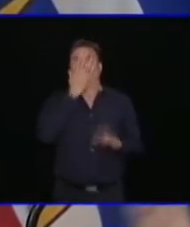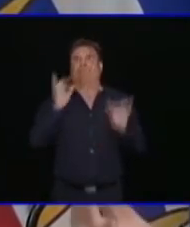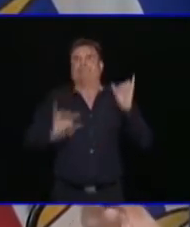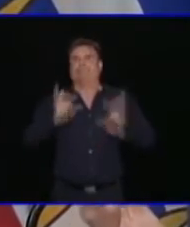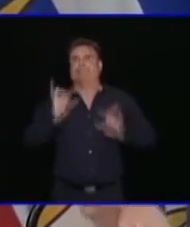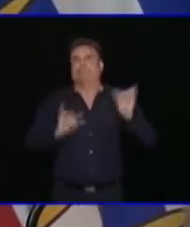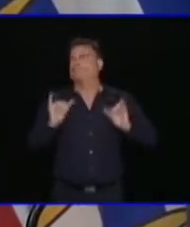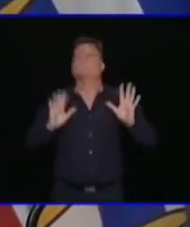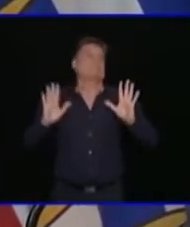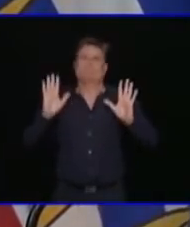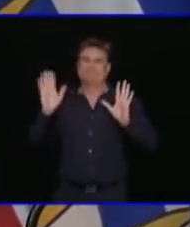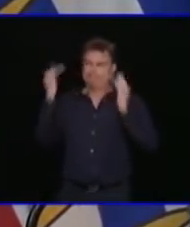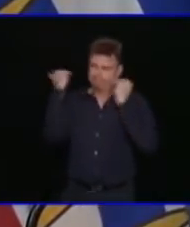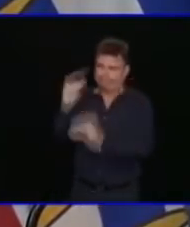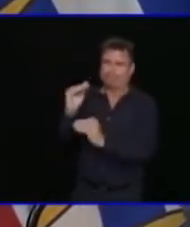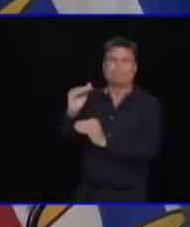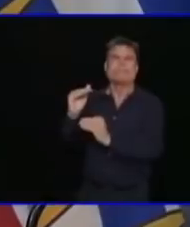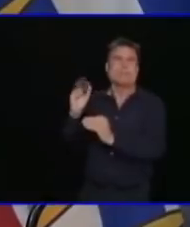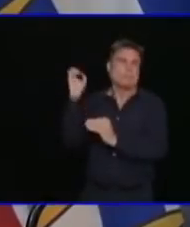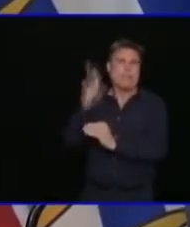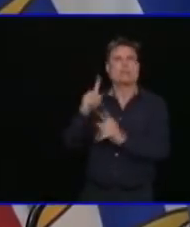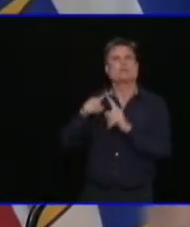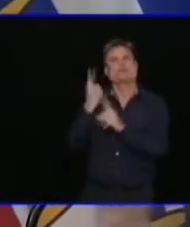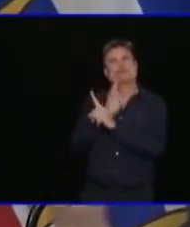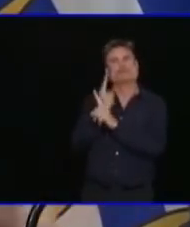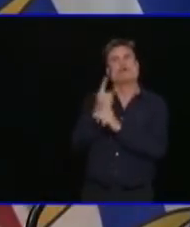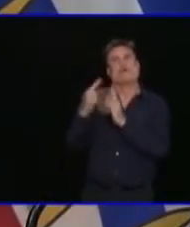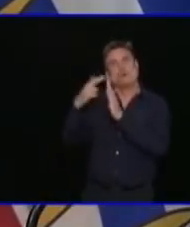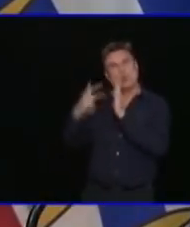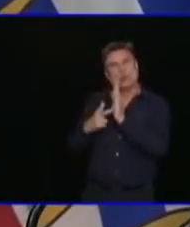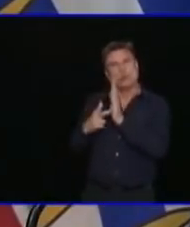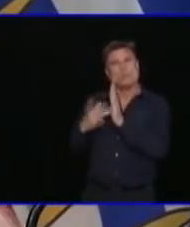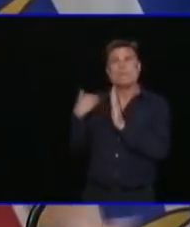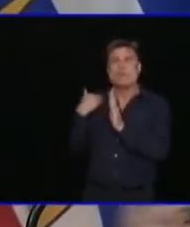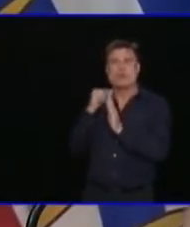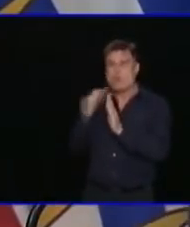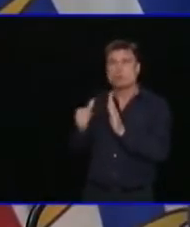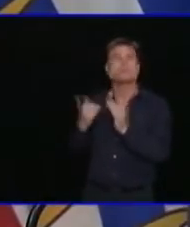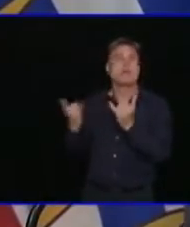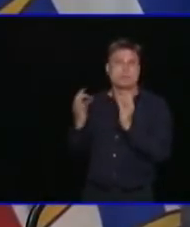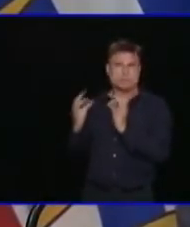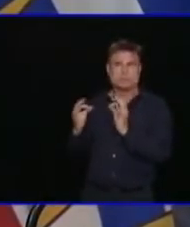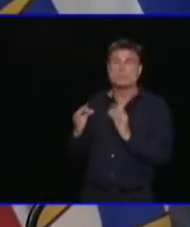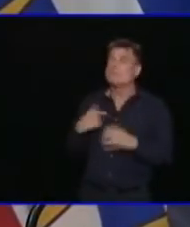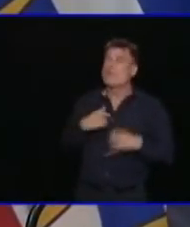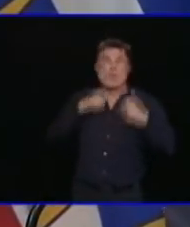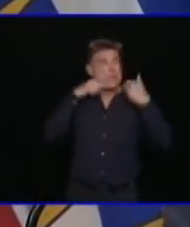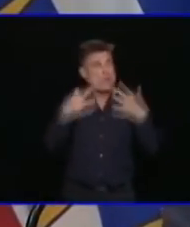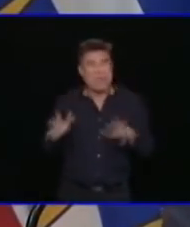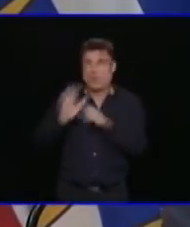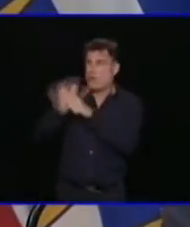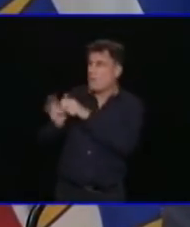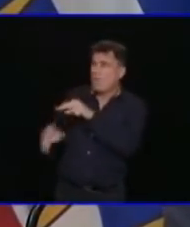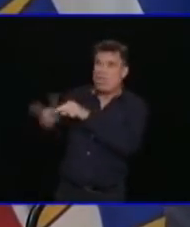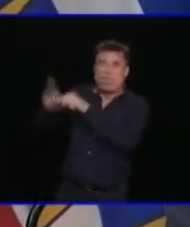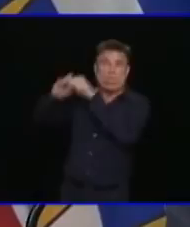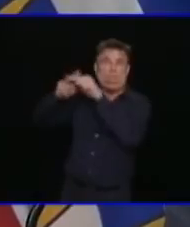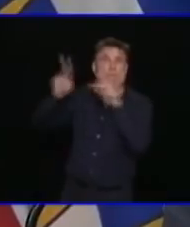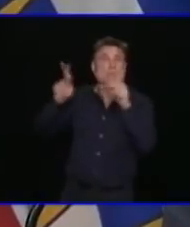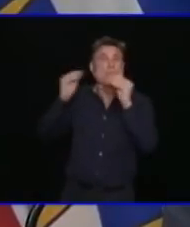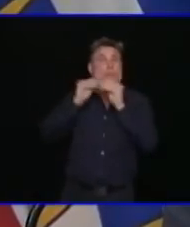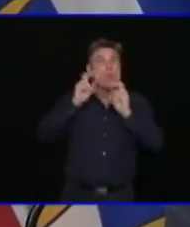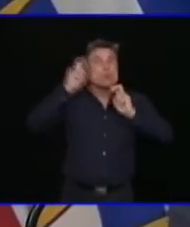We've seen that. We know we're traveling around BC. We know people from other parts of Canada are coming here as well. And we need